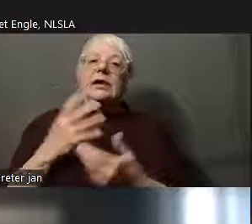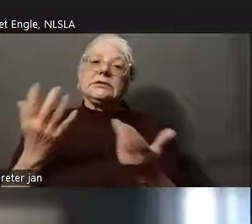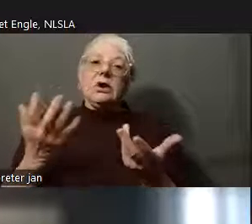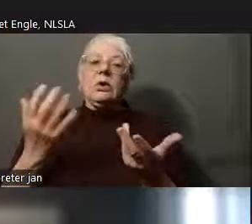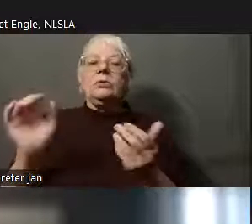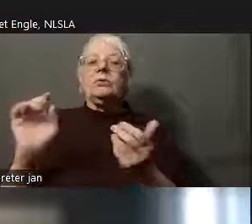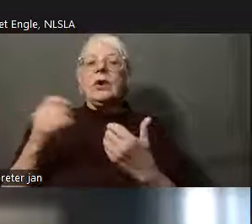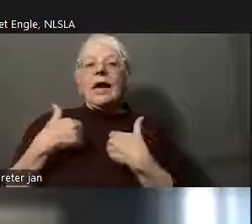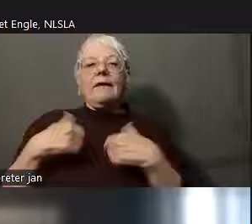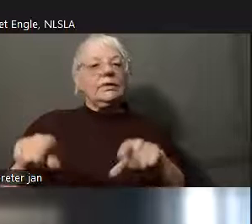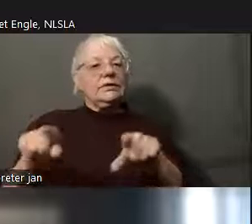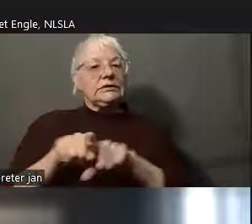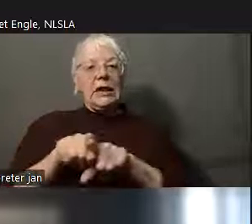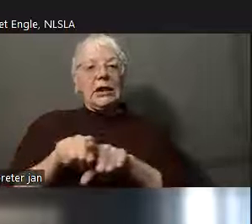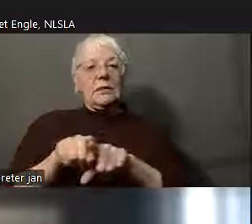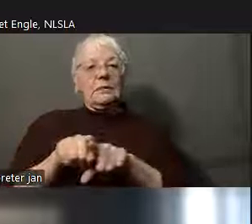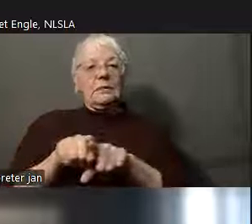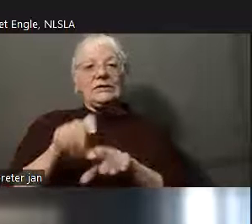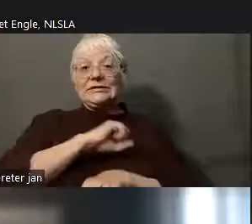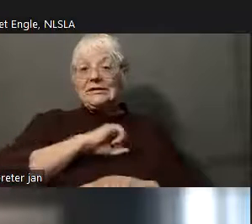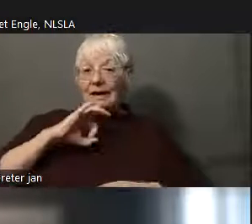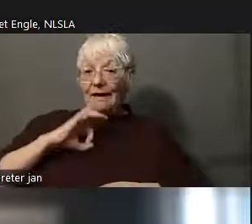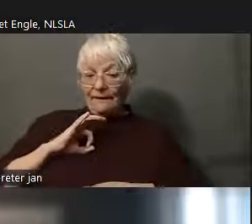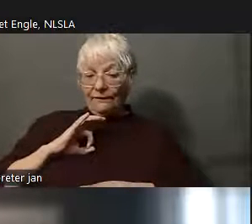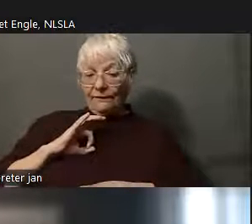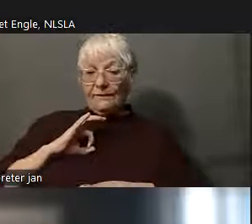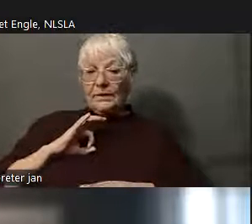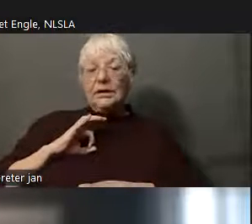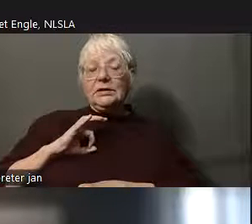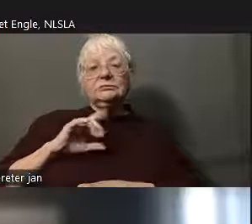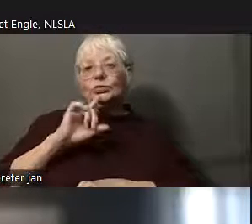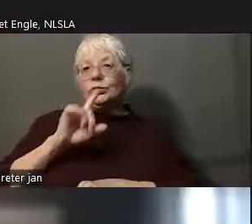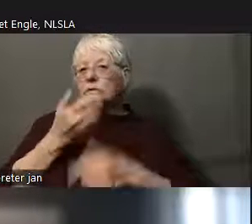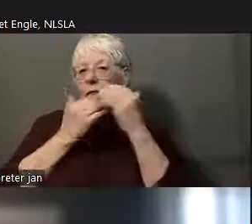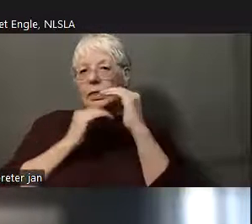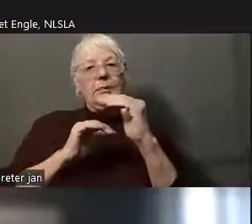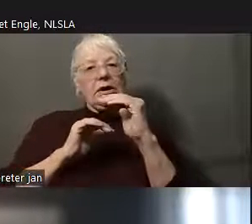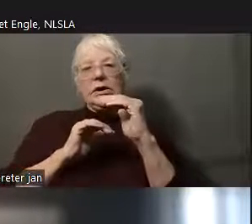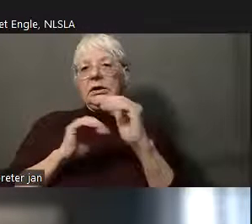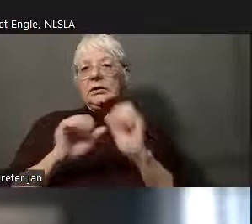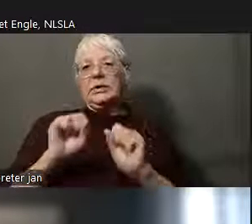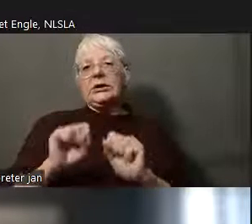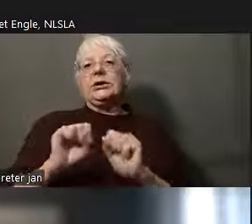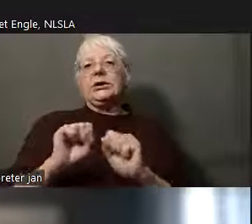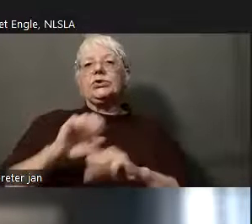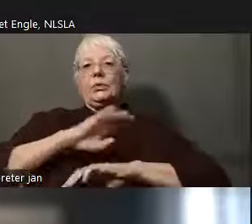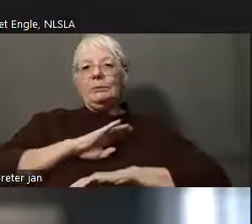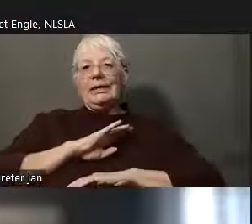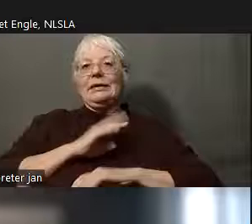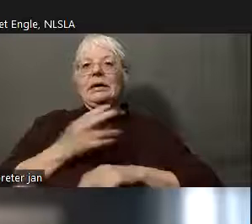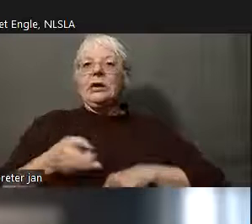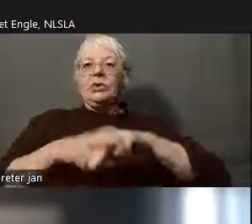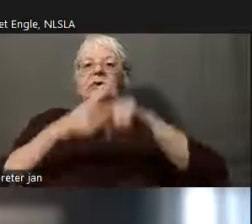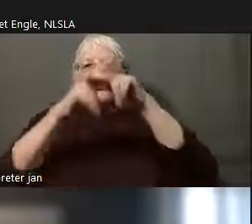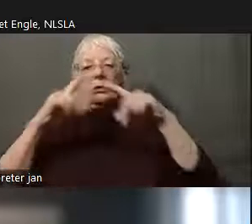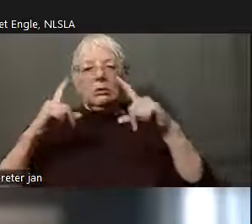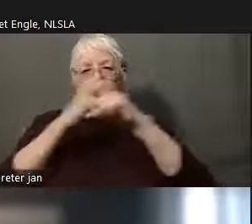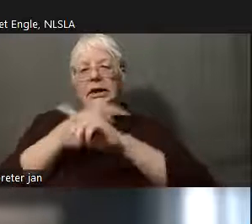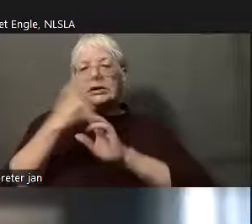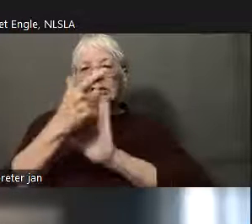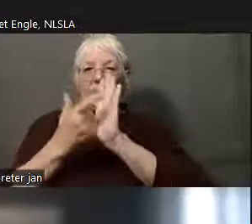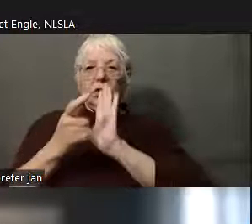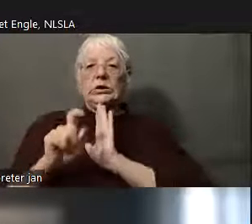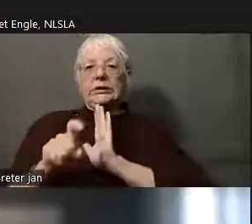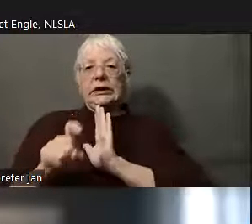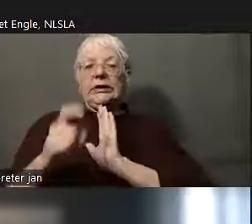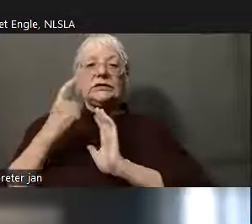have the same amount of staffing and really limited capacity to meet these increasingly complex legal needs of